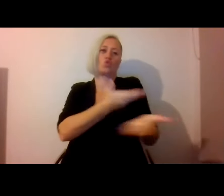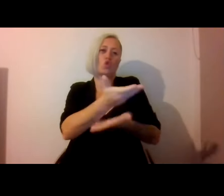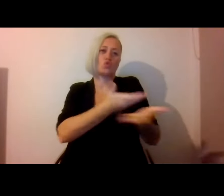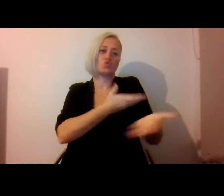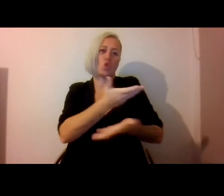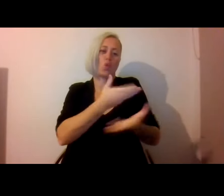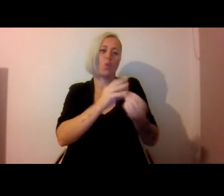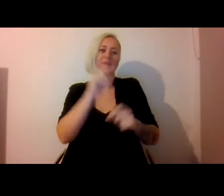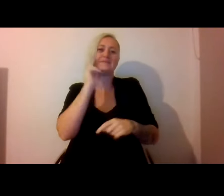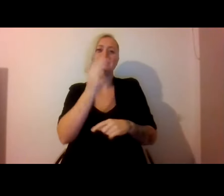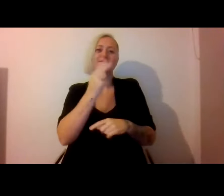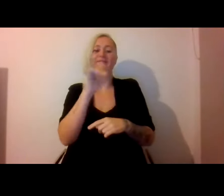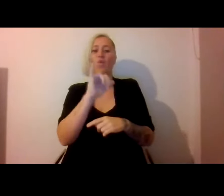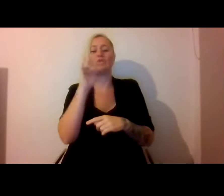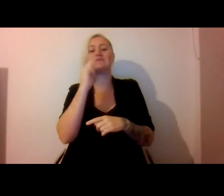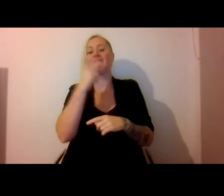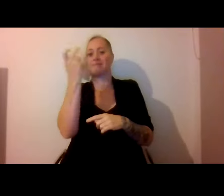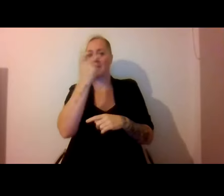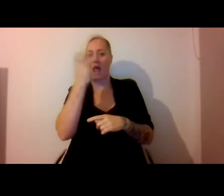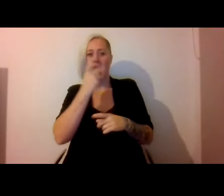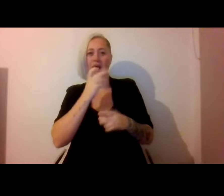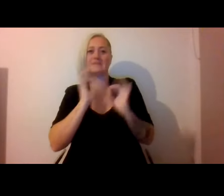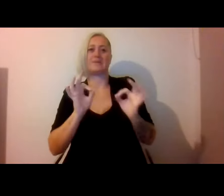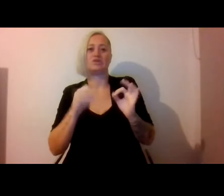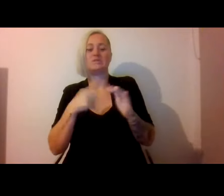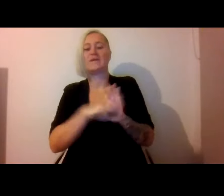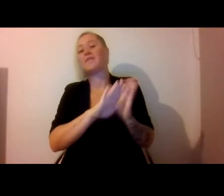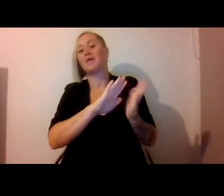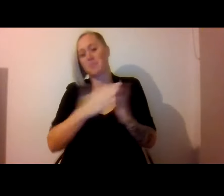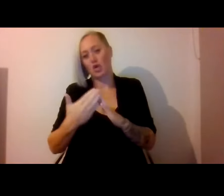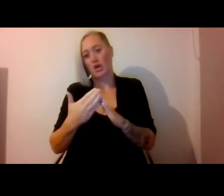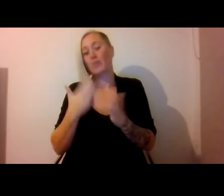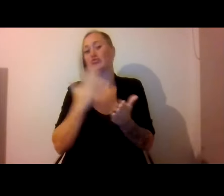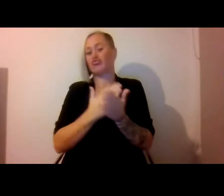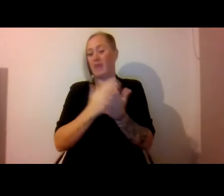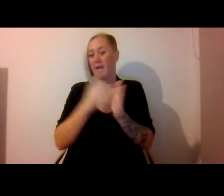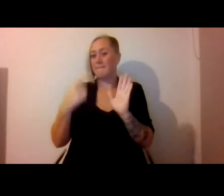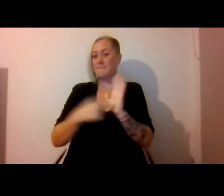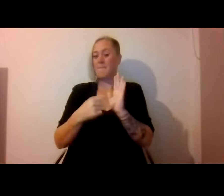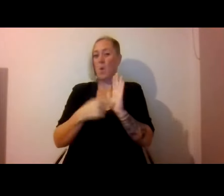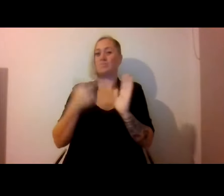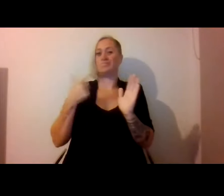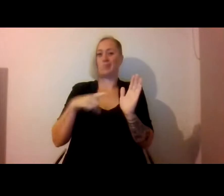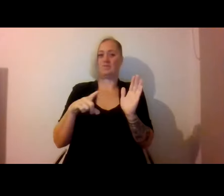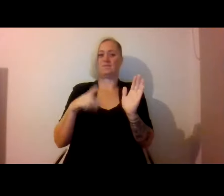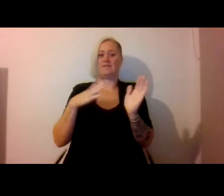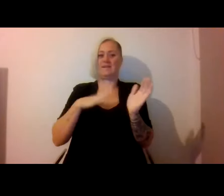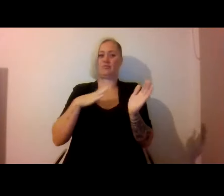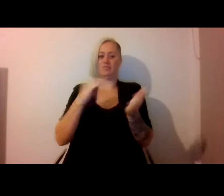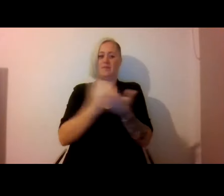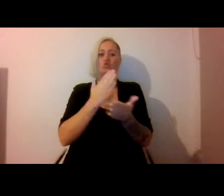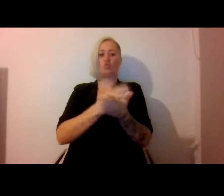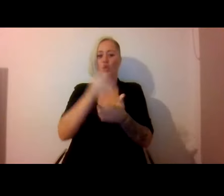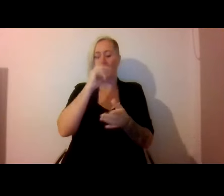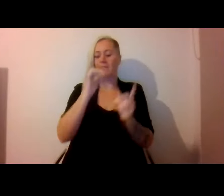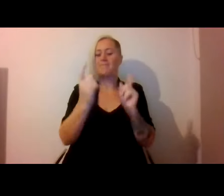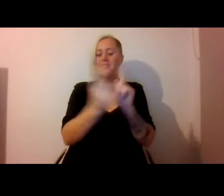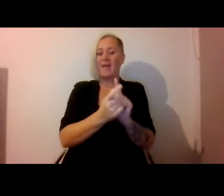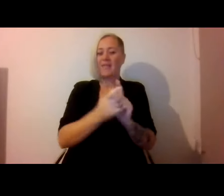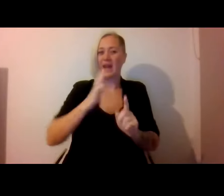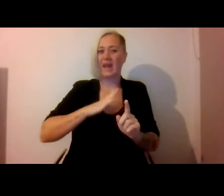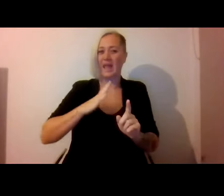and deaf-blind specialists in the community, which is very important because that makes sure you're able to meet their needs. And